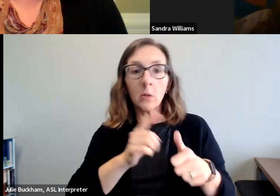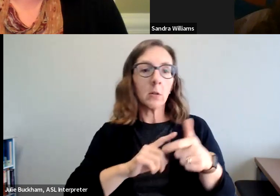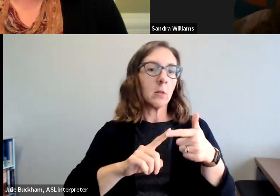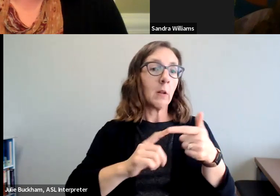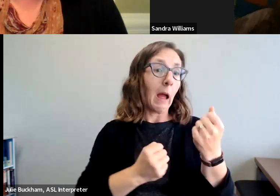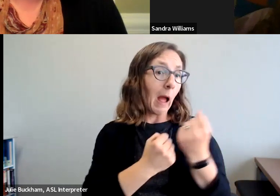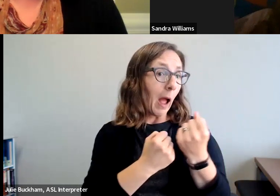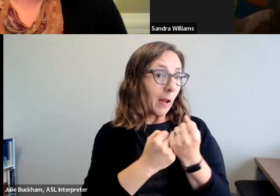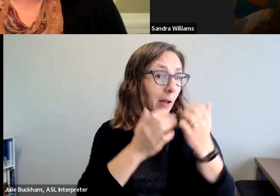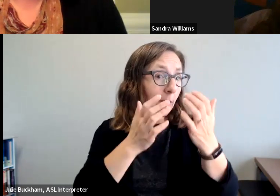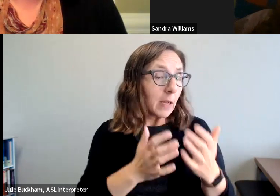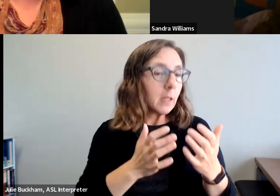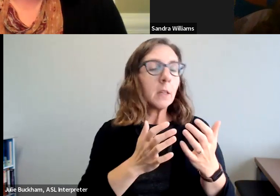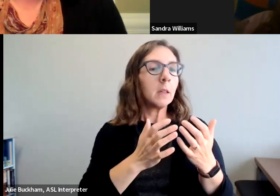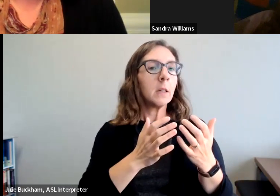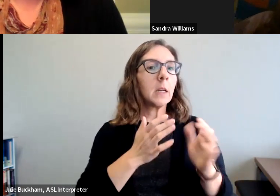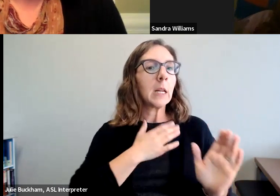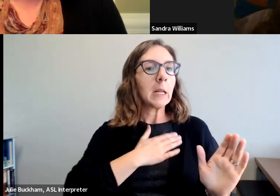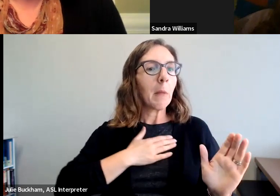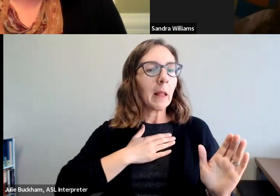advocate, listen to us.